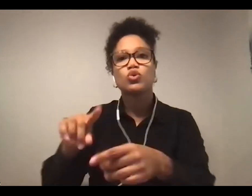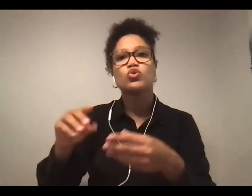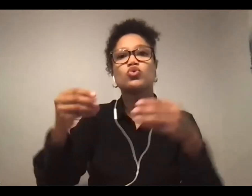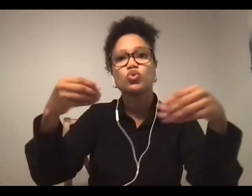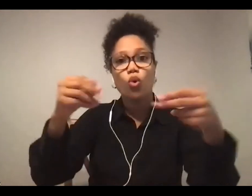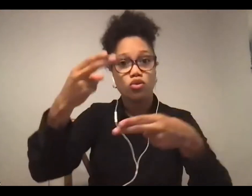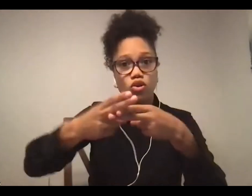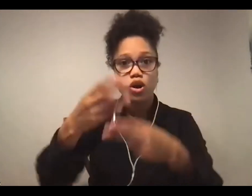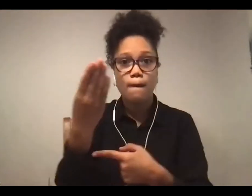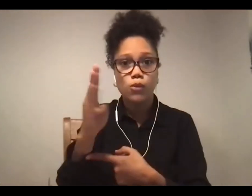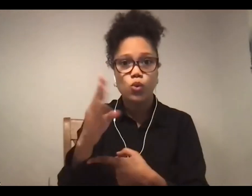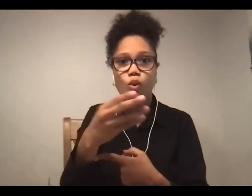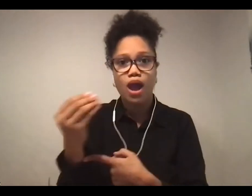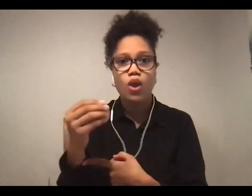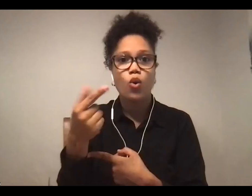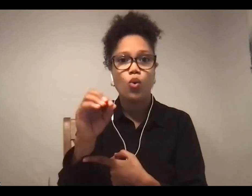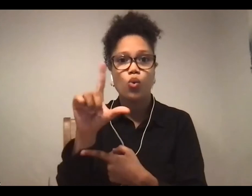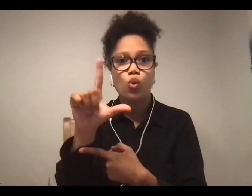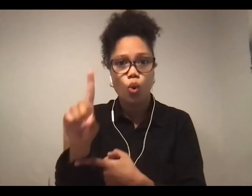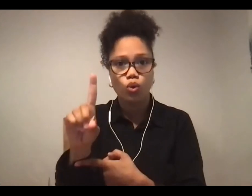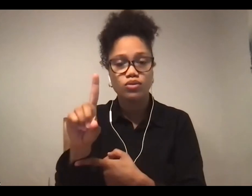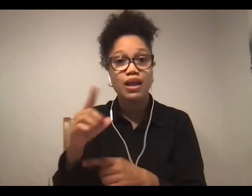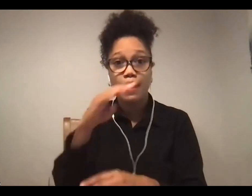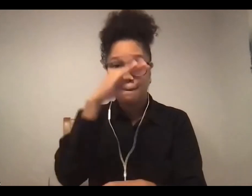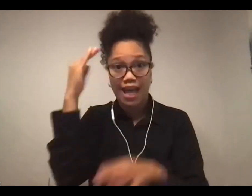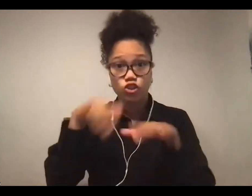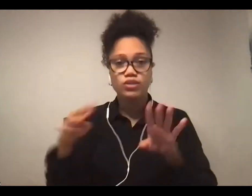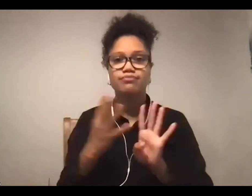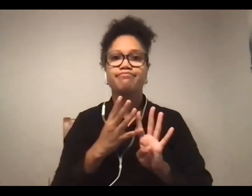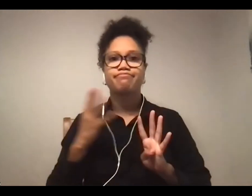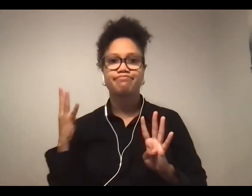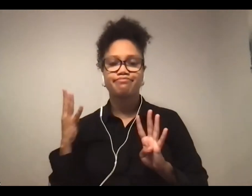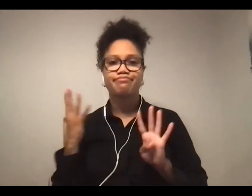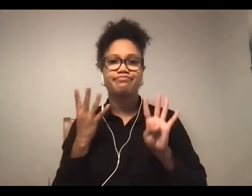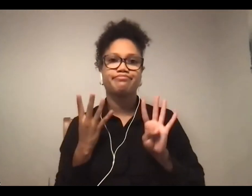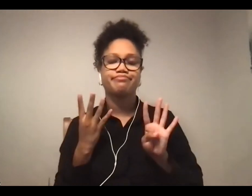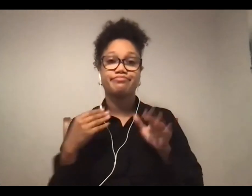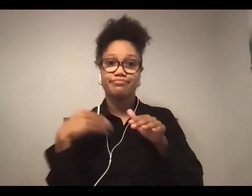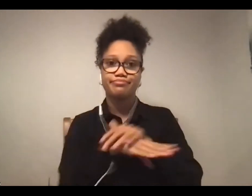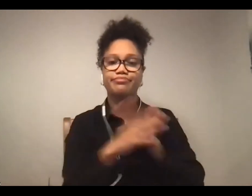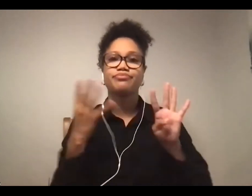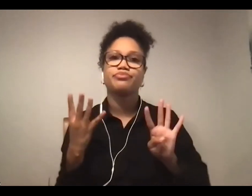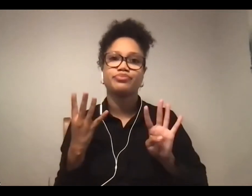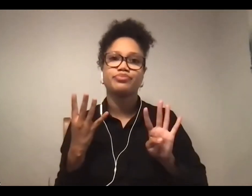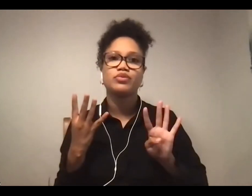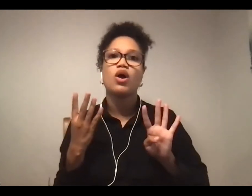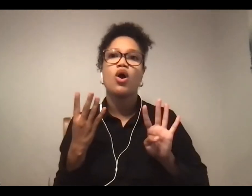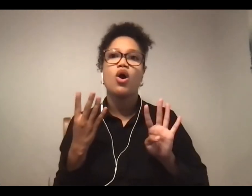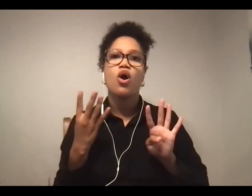made the Black children line up one by one, and only one could enter the store at a